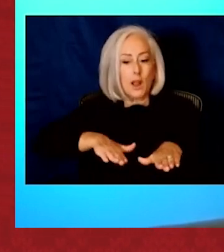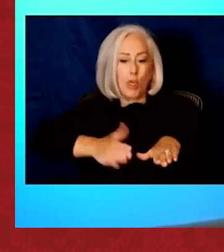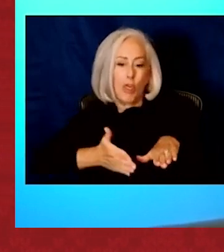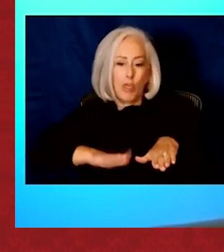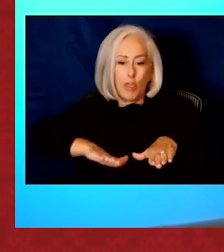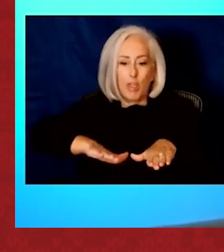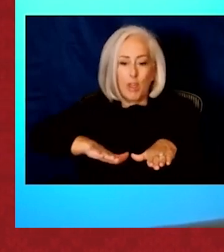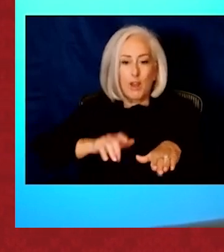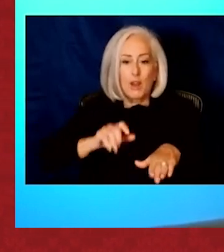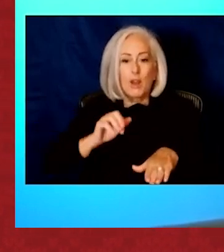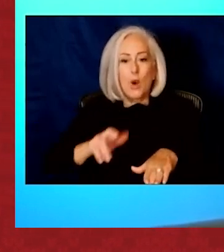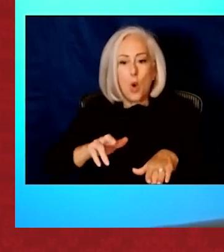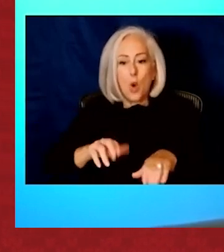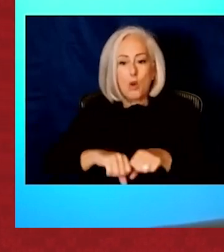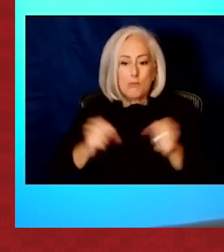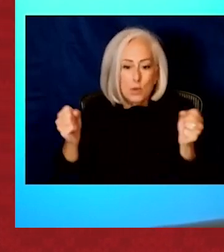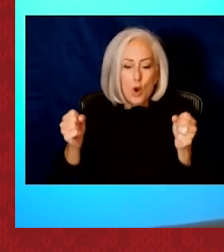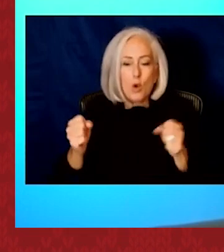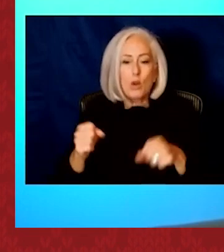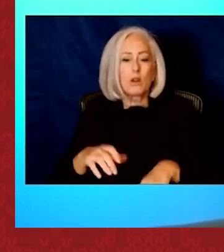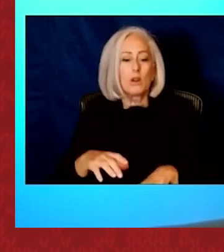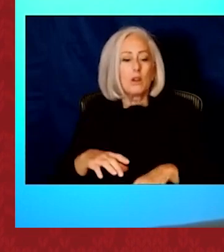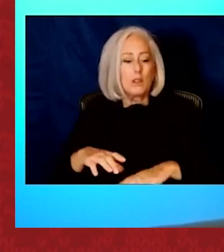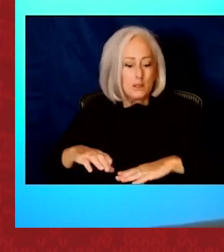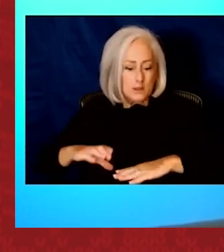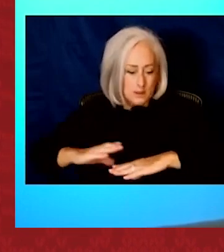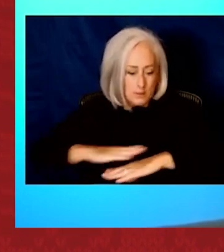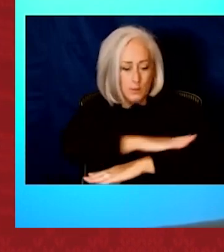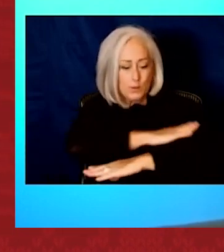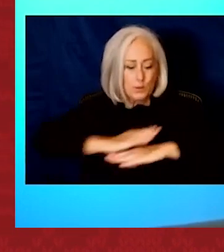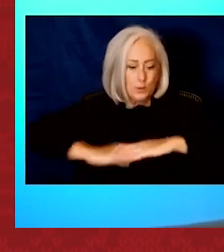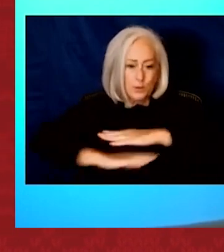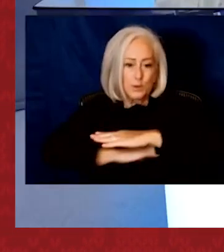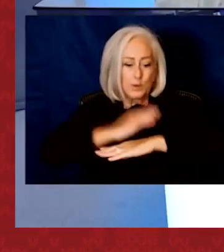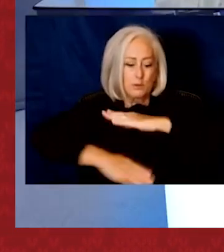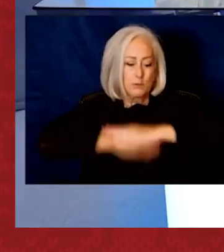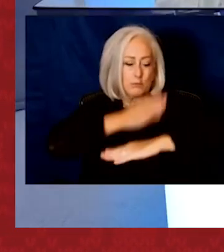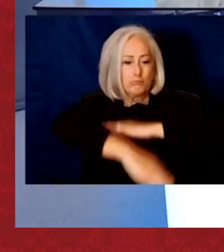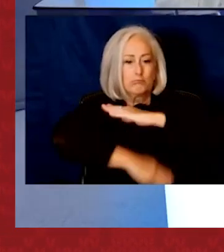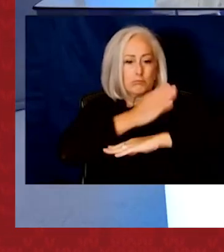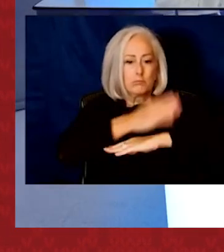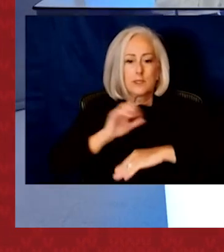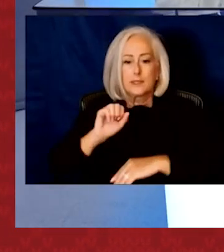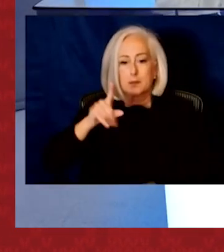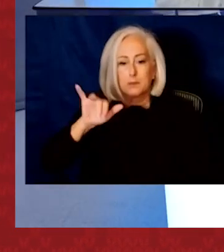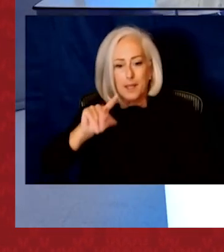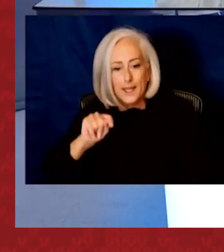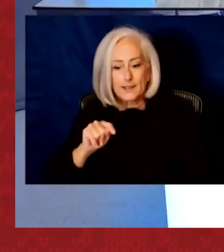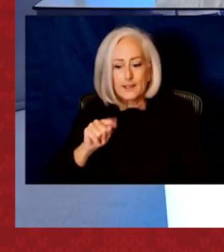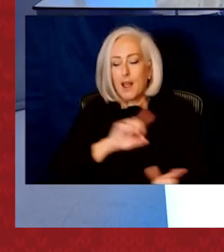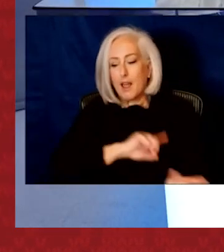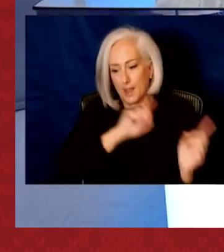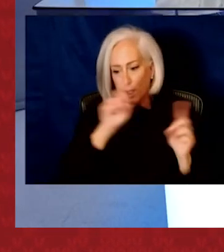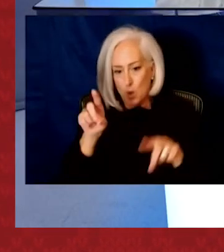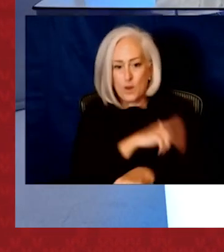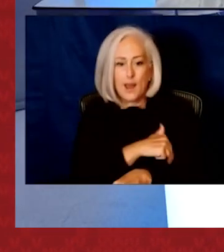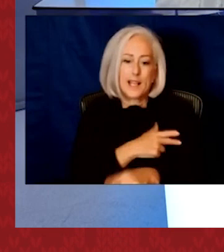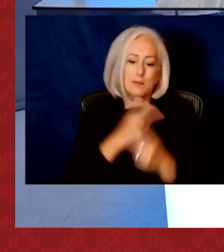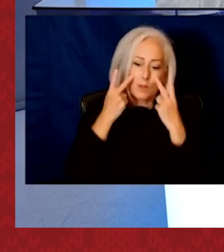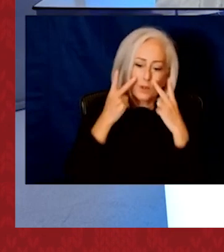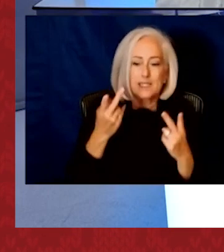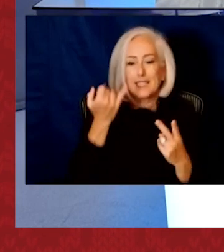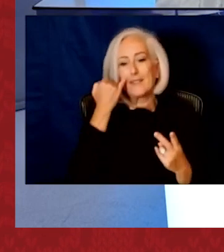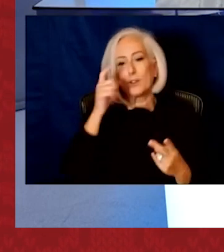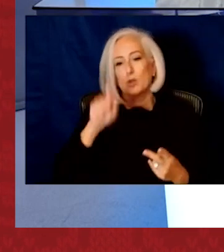and getting to a healthcare facility where they can get you evaluated and see, do you need antivenom or not? Okay. So in